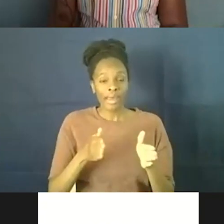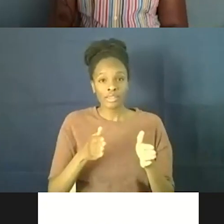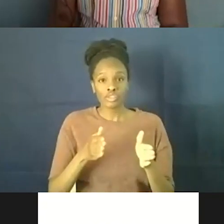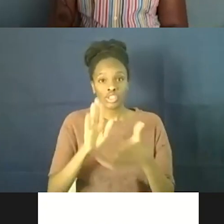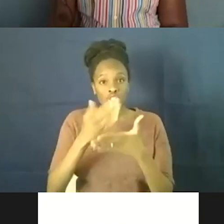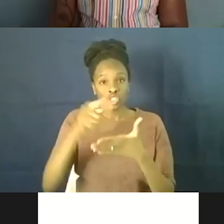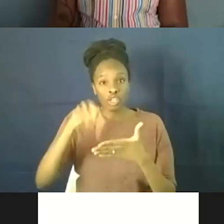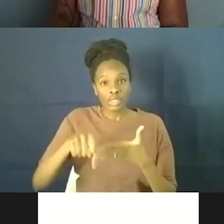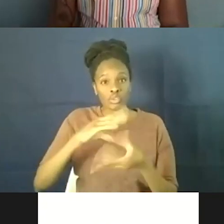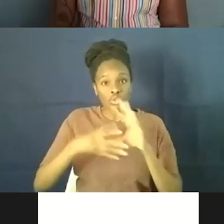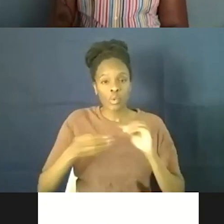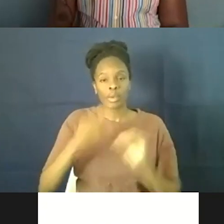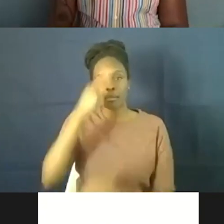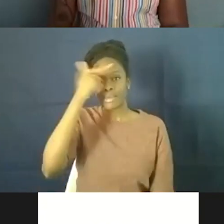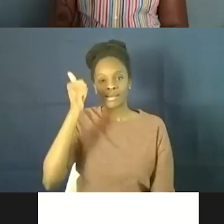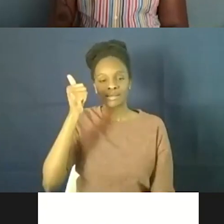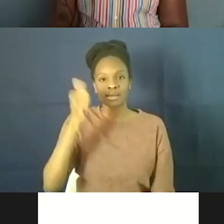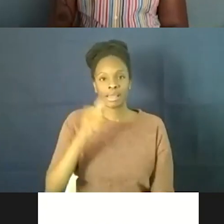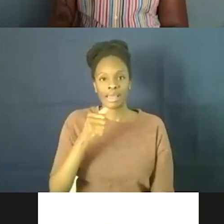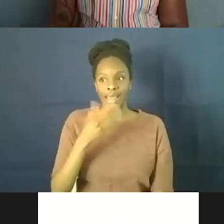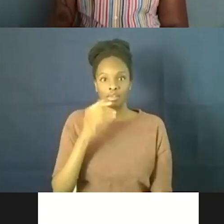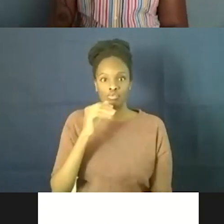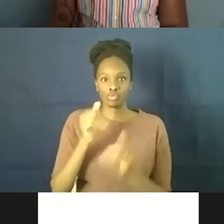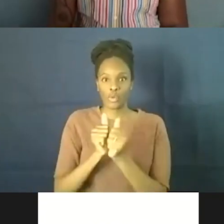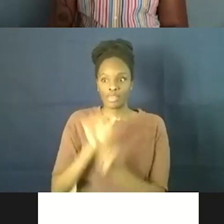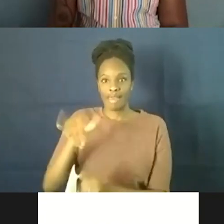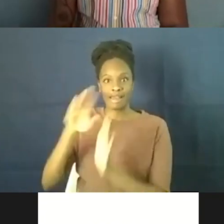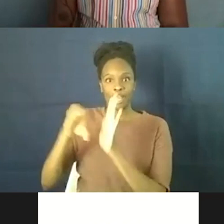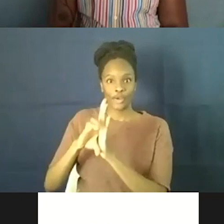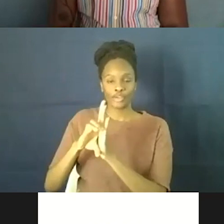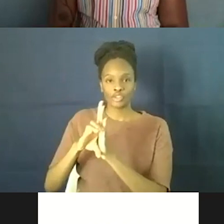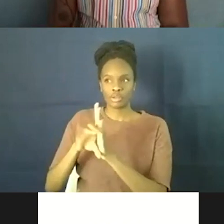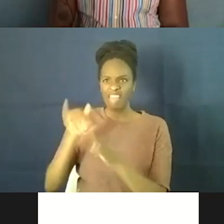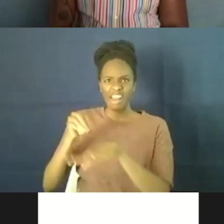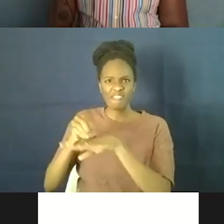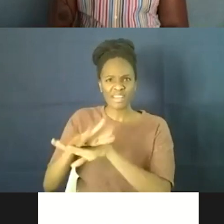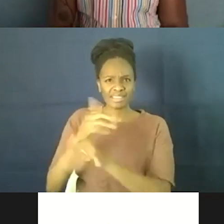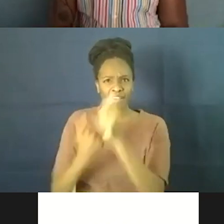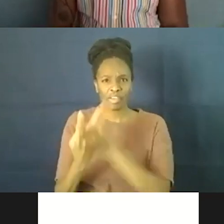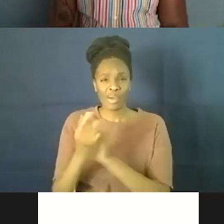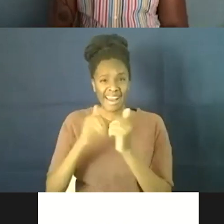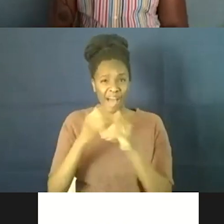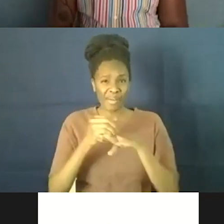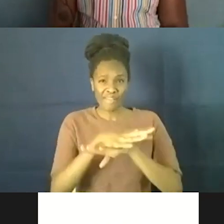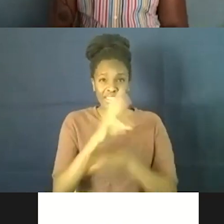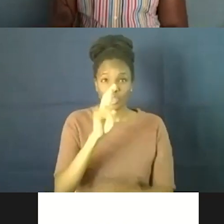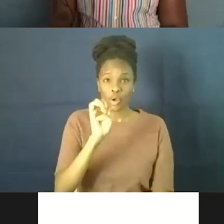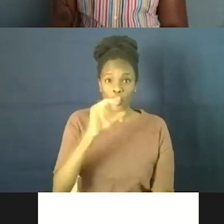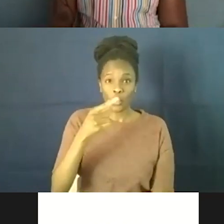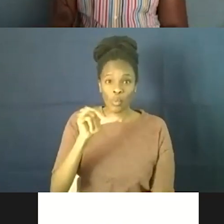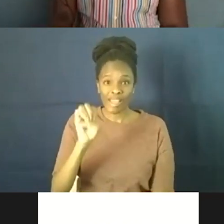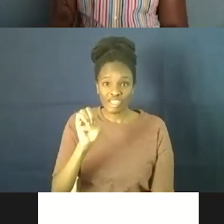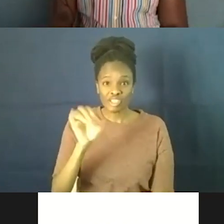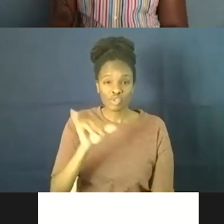you know, because it wasn't just, and then it was her, and then it sort of affected everybody, even the way it affected Reggie. You know, he